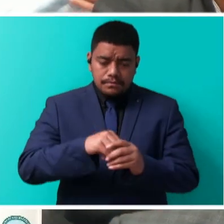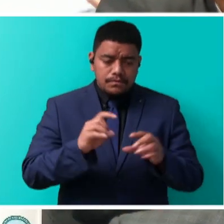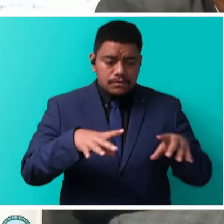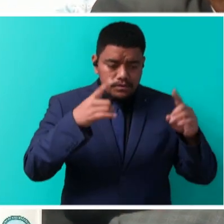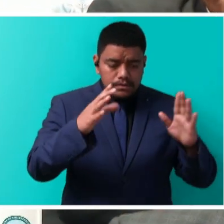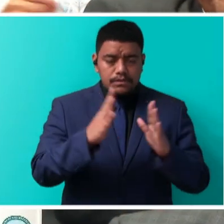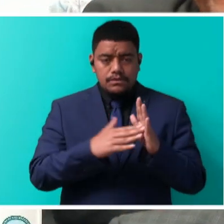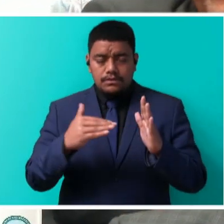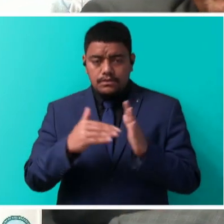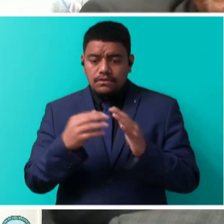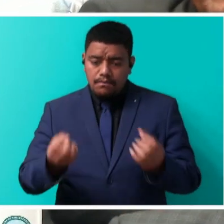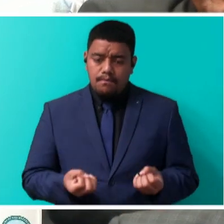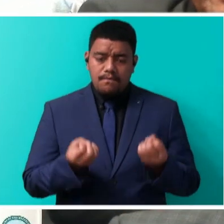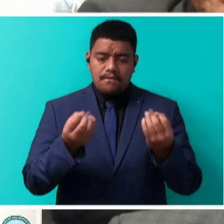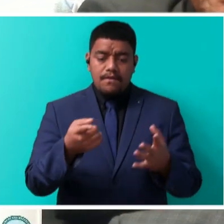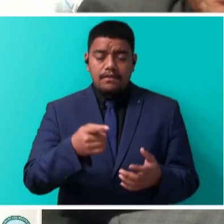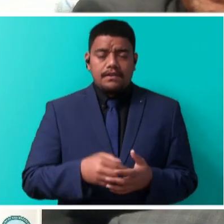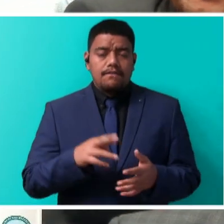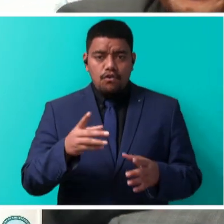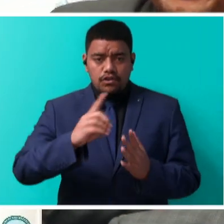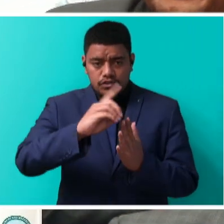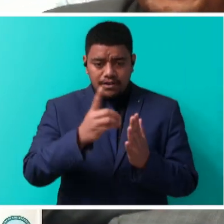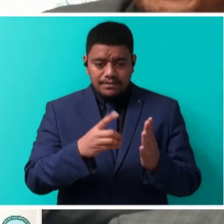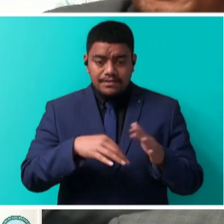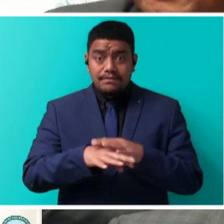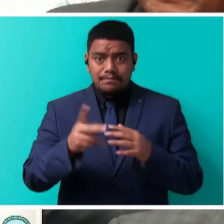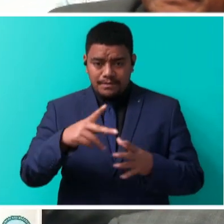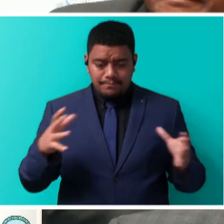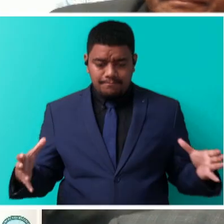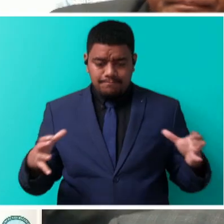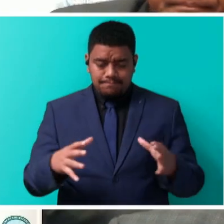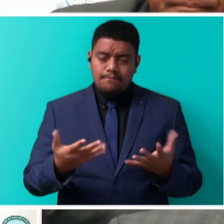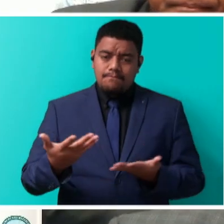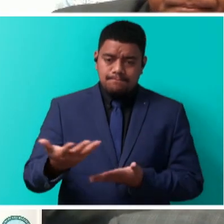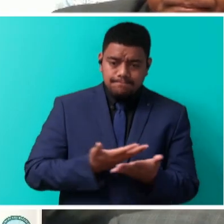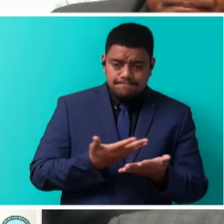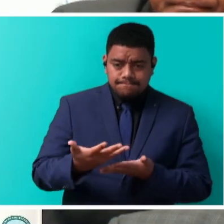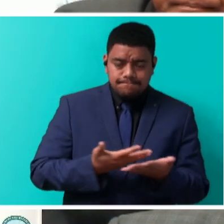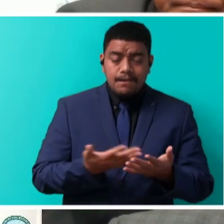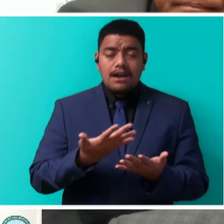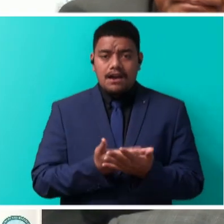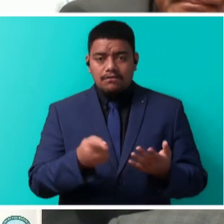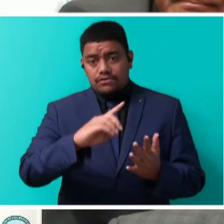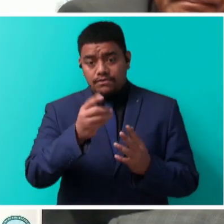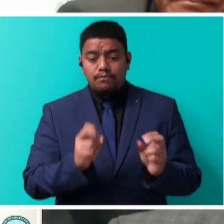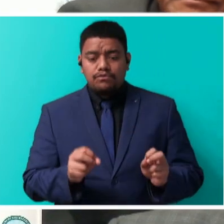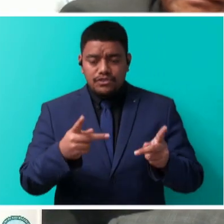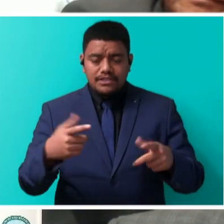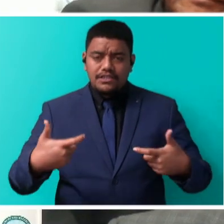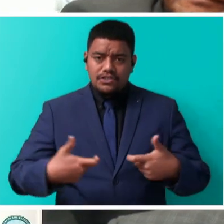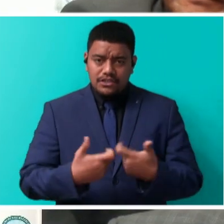Zealand, and provided a platform for drafters across the region to openly dialogue on legislative drafting opportunities and